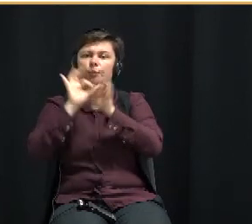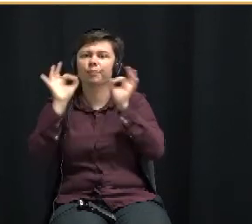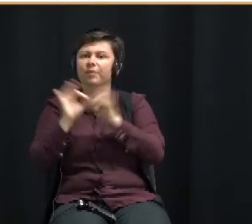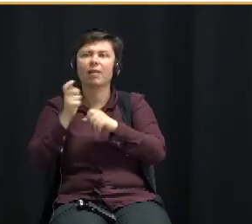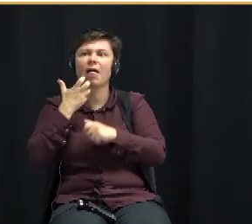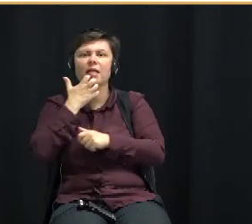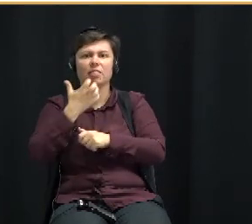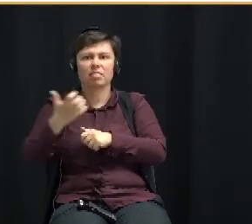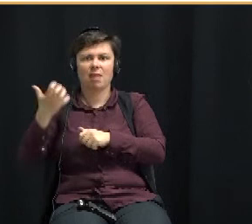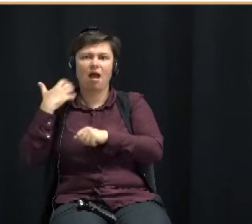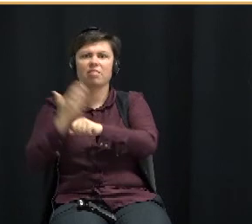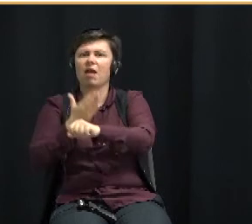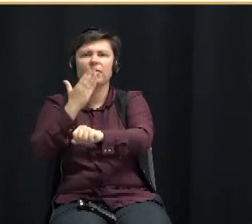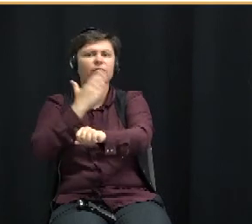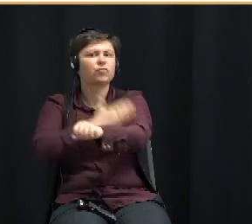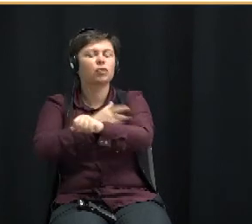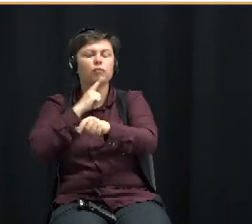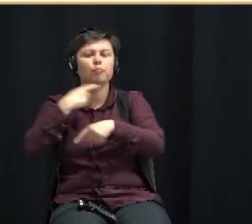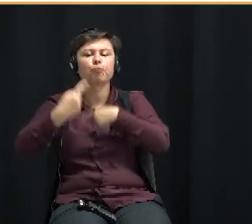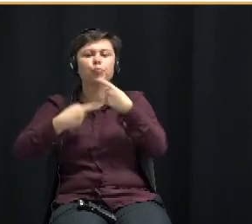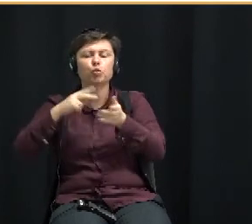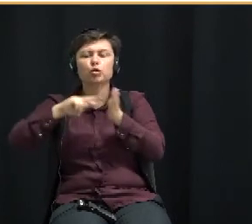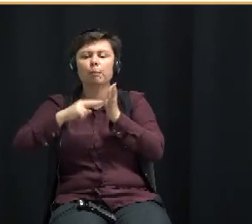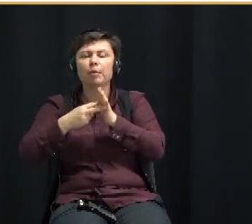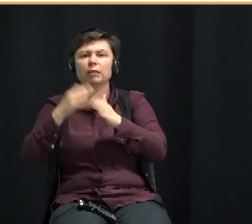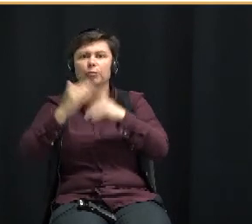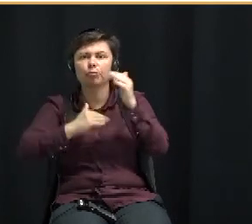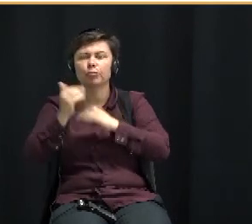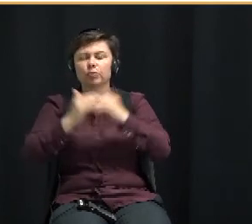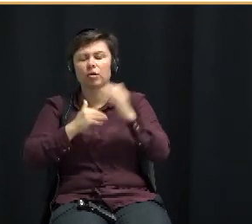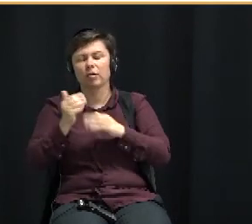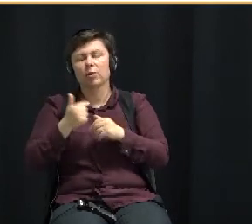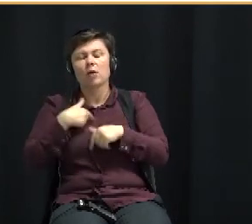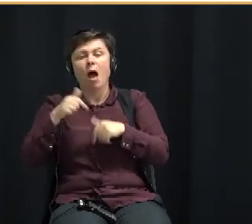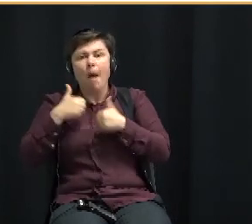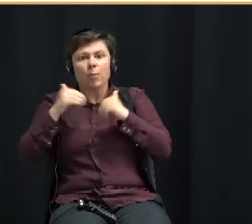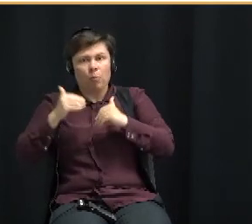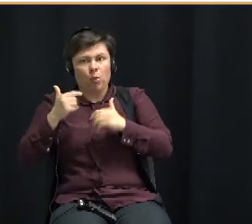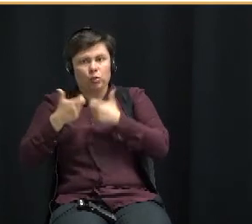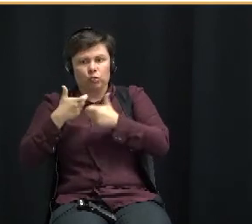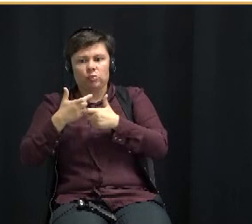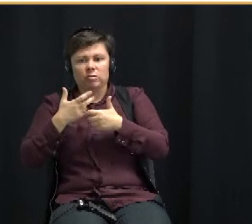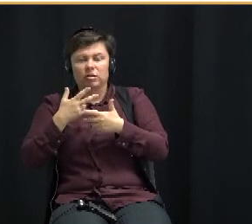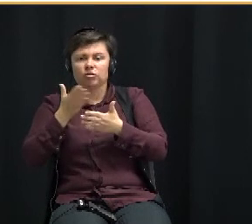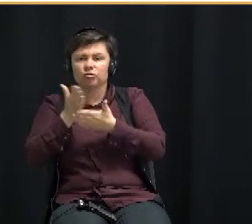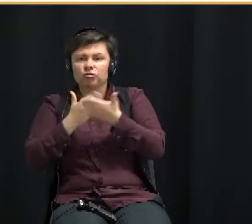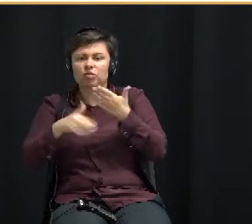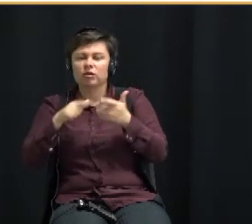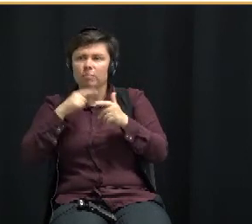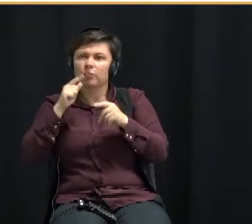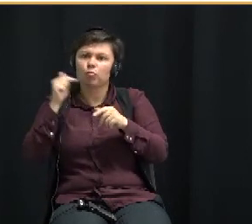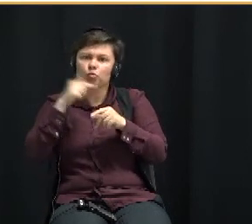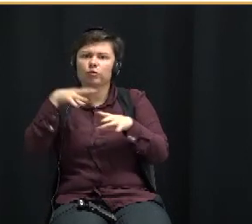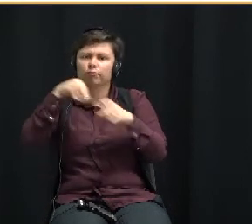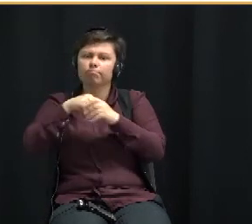from the top to the bottom and out in the project. Can I just add something, because that's so important, the last